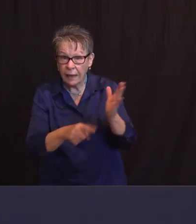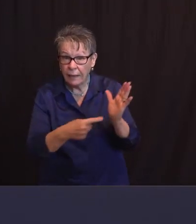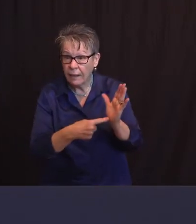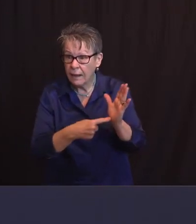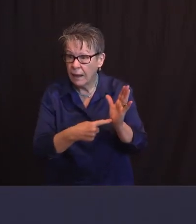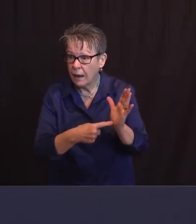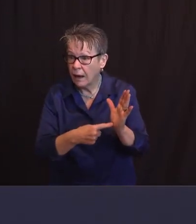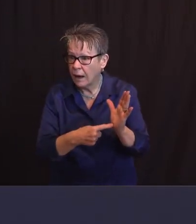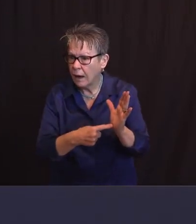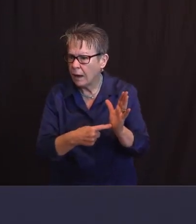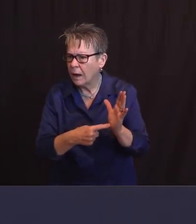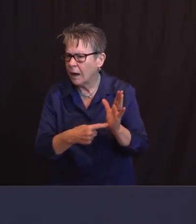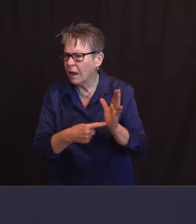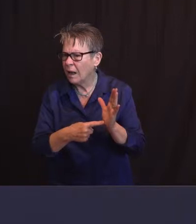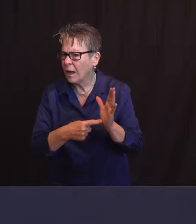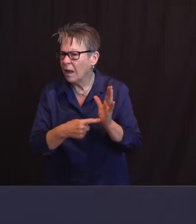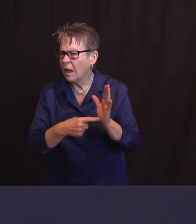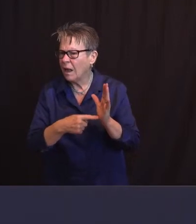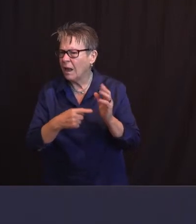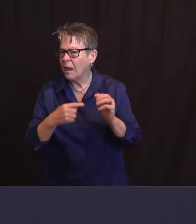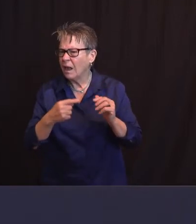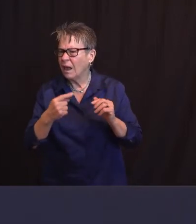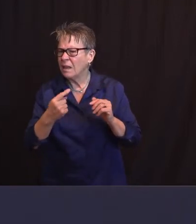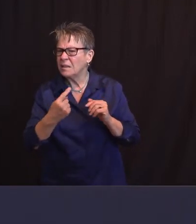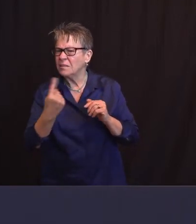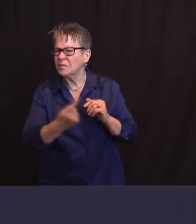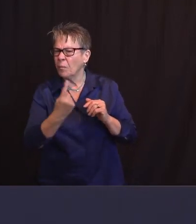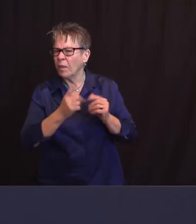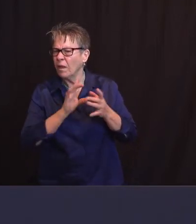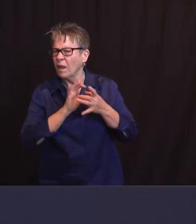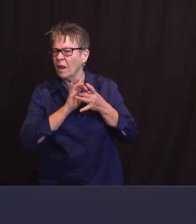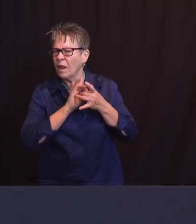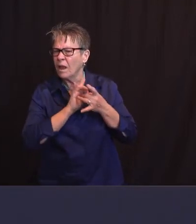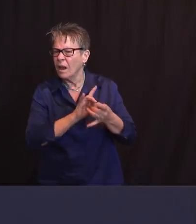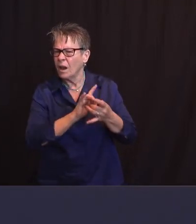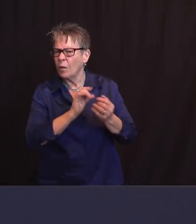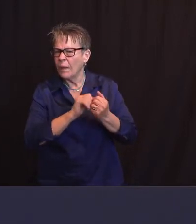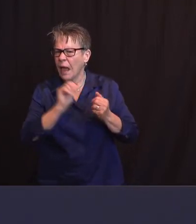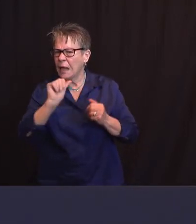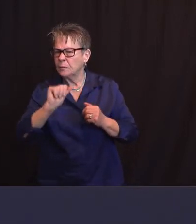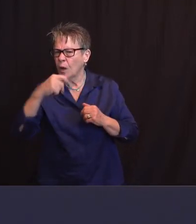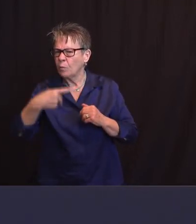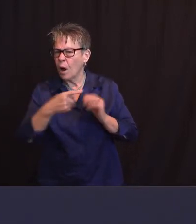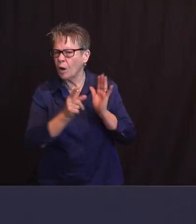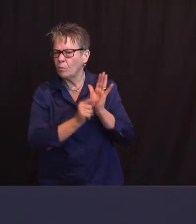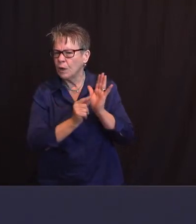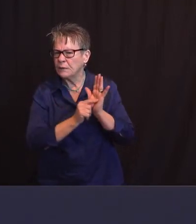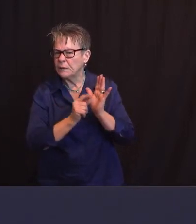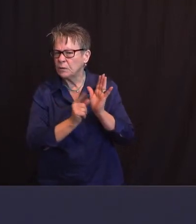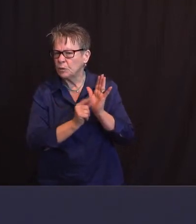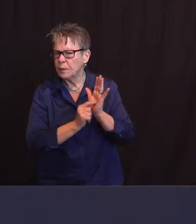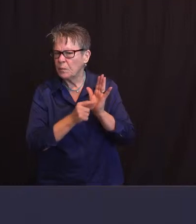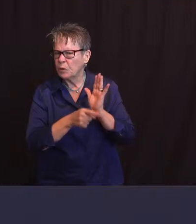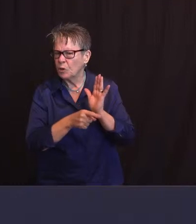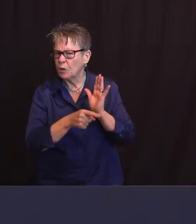Sunday. Okay, we're down by 4 with 24 seconds to go.